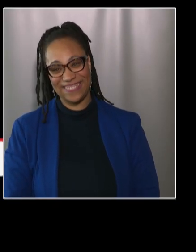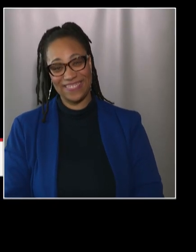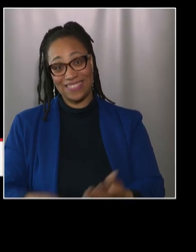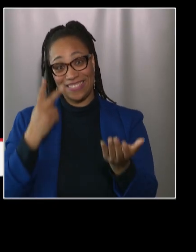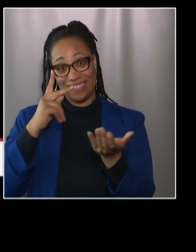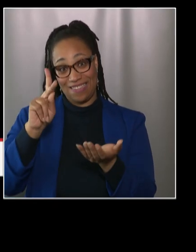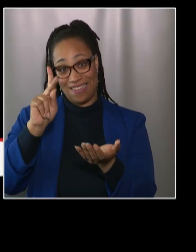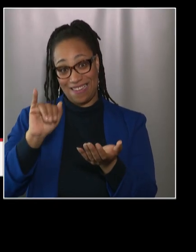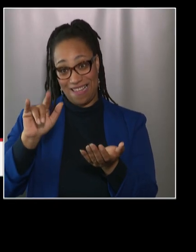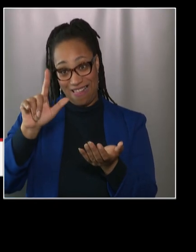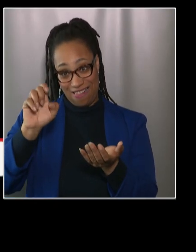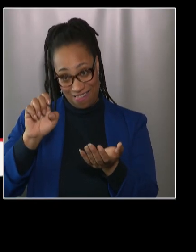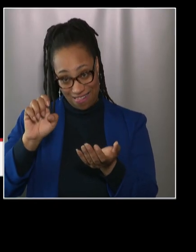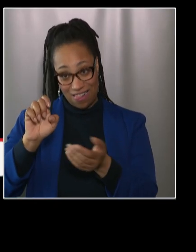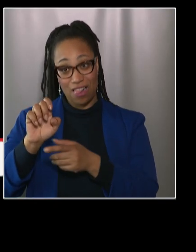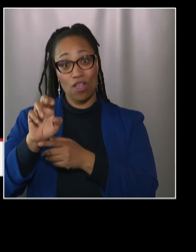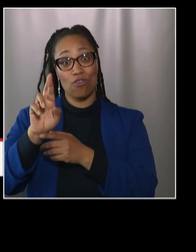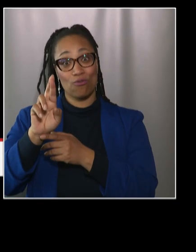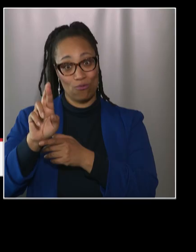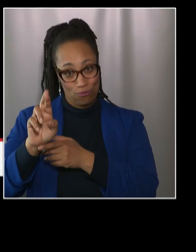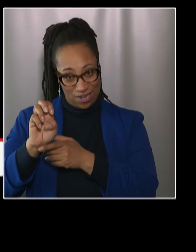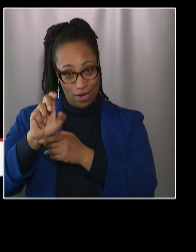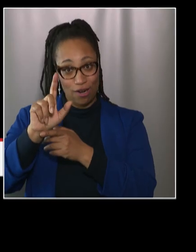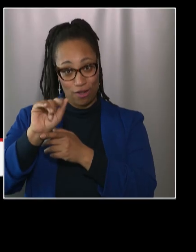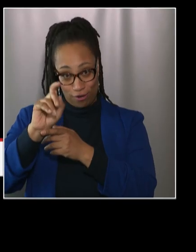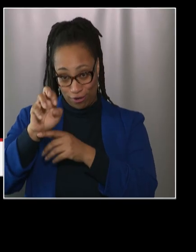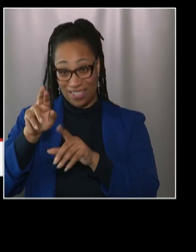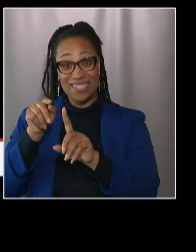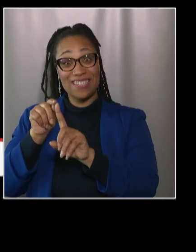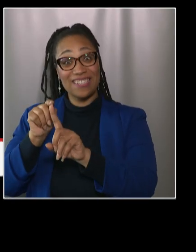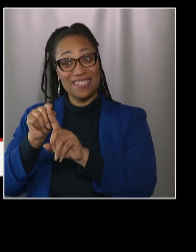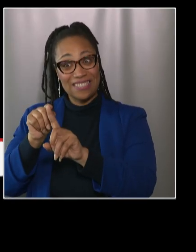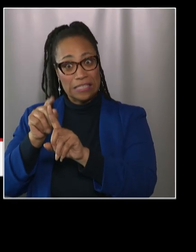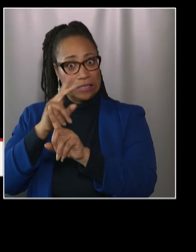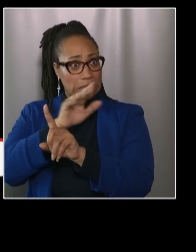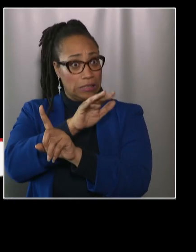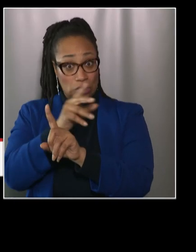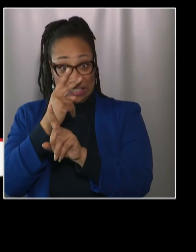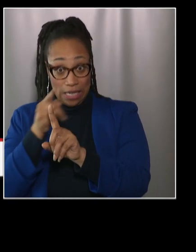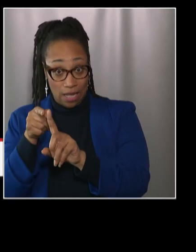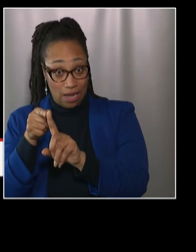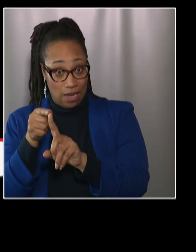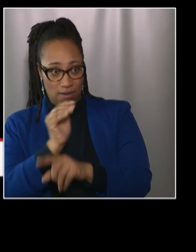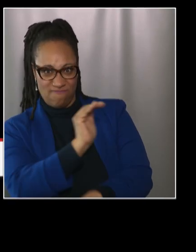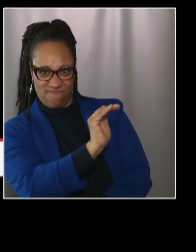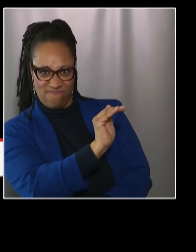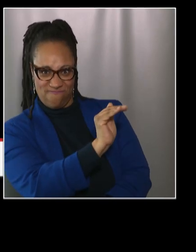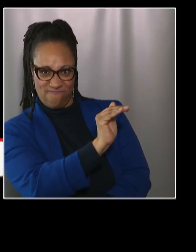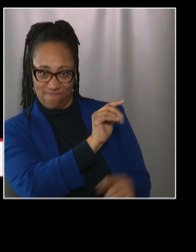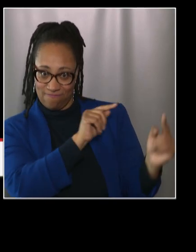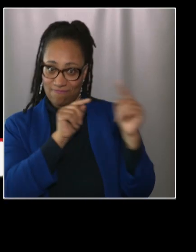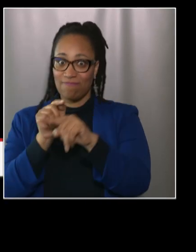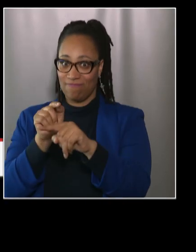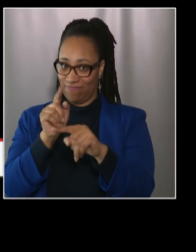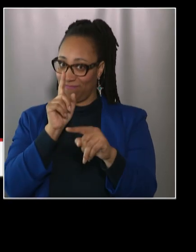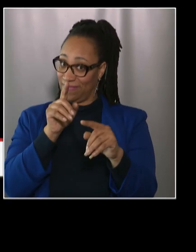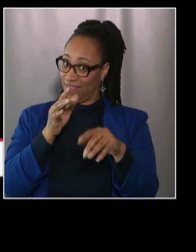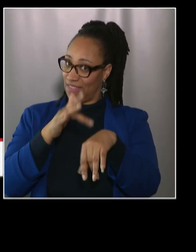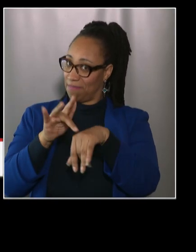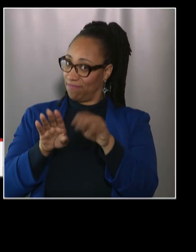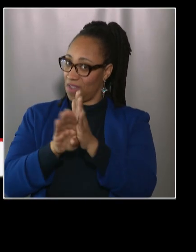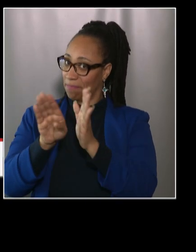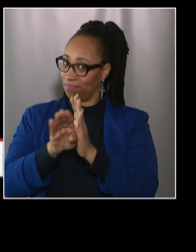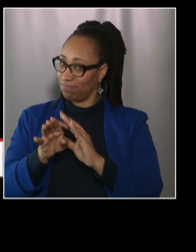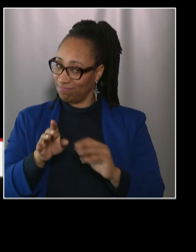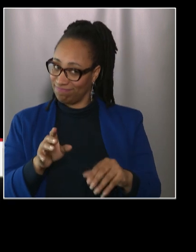about the program, please talk to Kyle, the development manager. So today is not just about 2 opportunities. It's